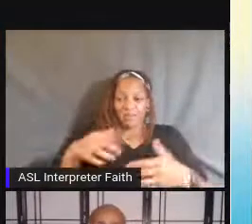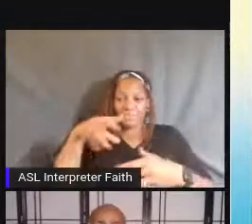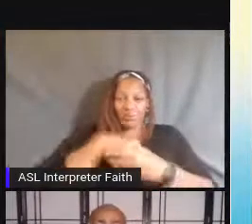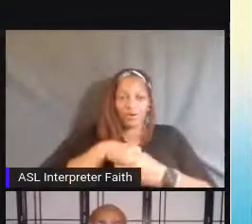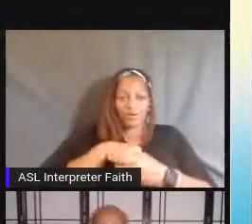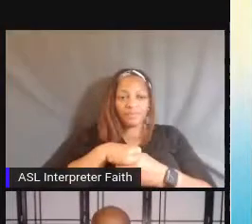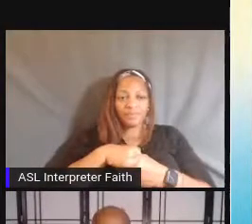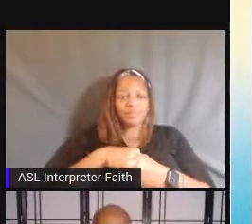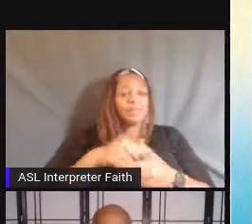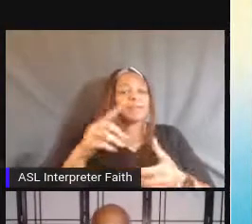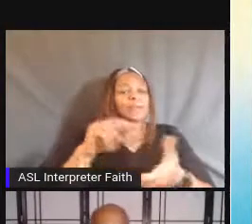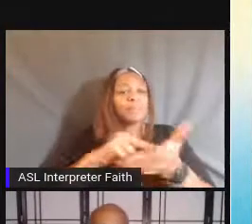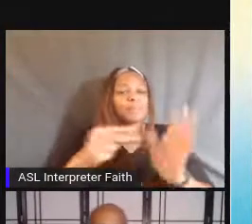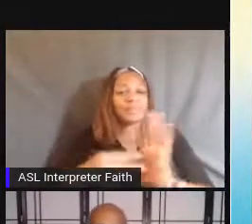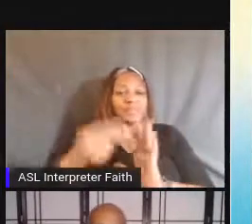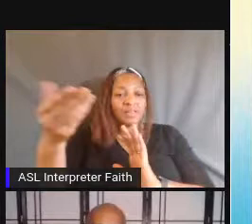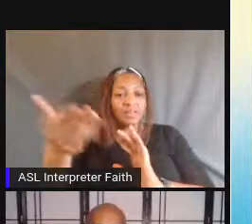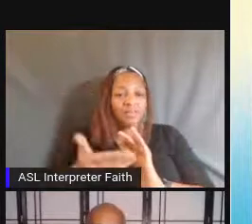am being invited.